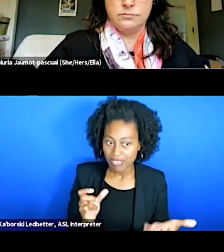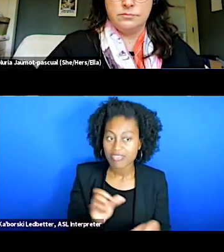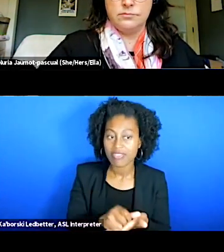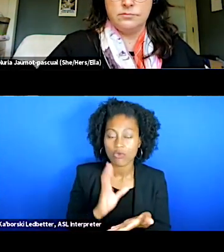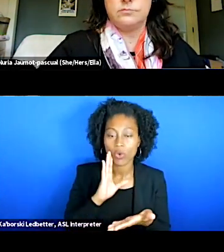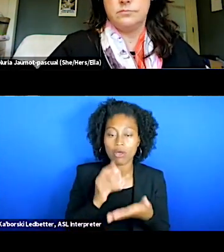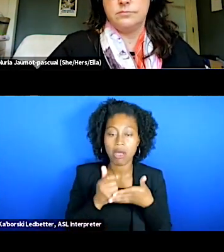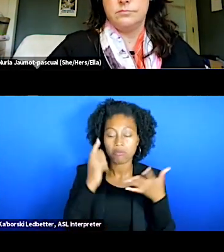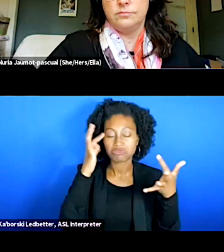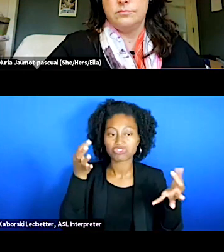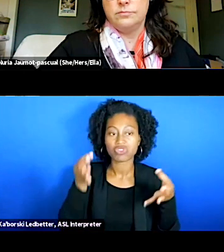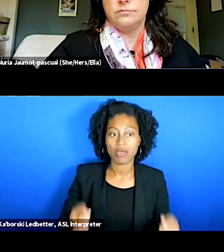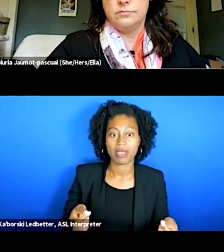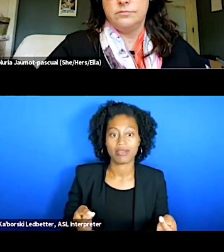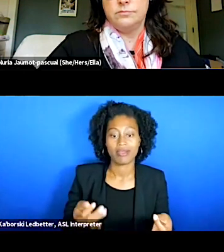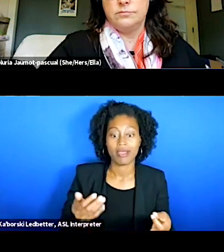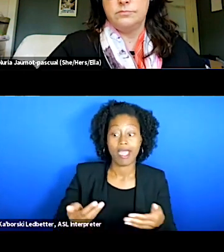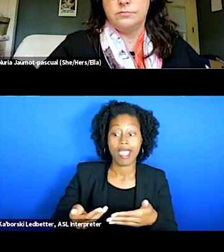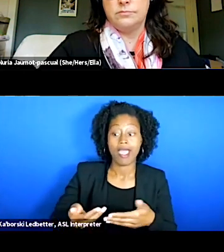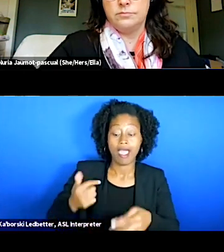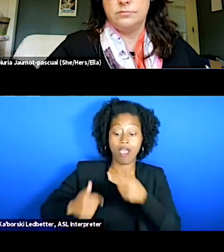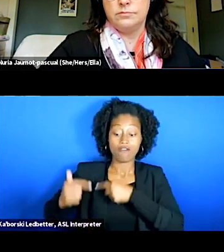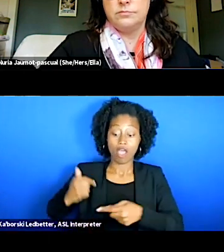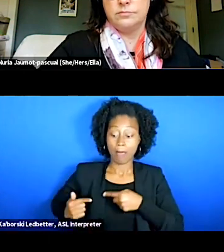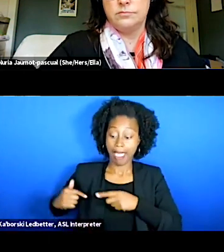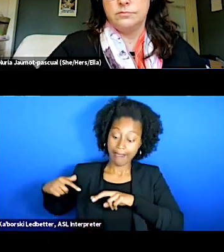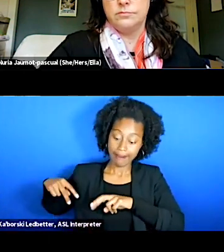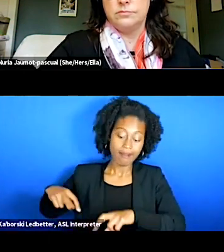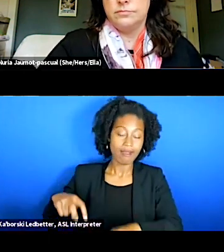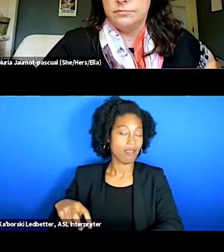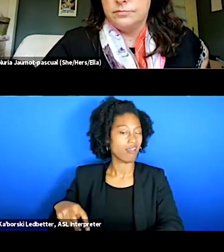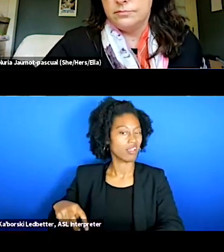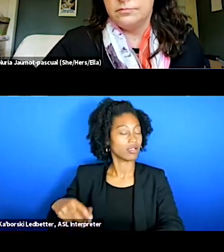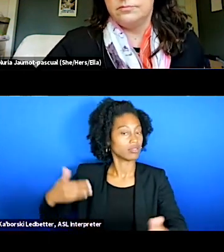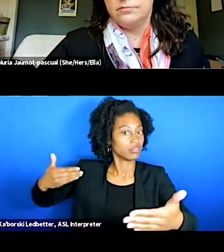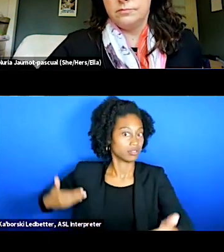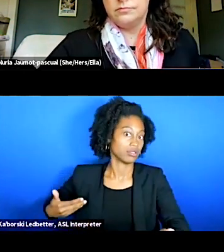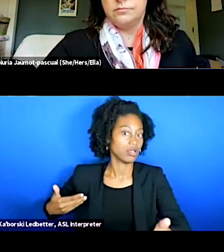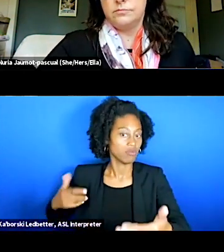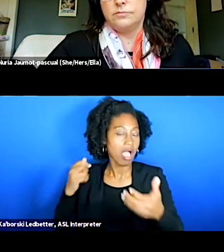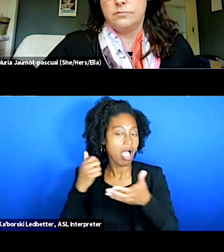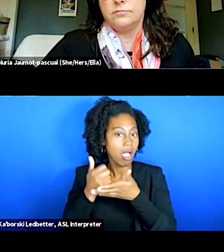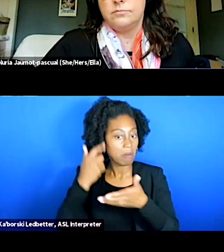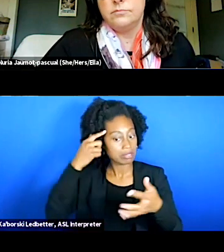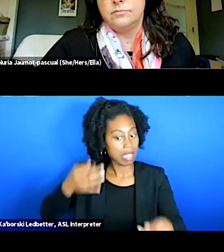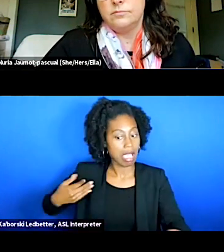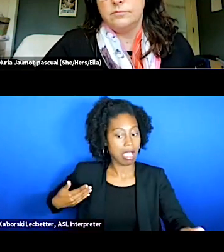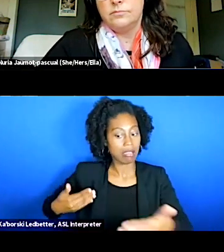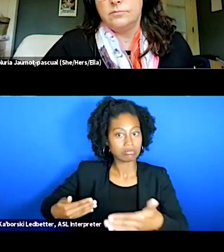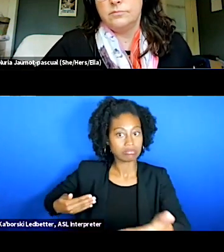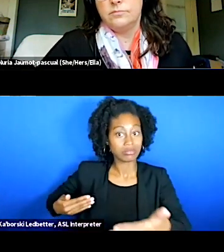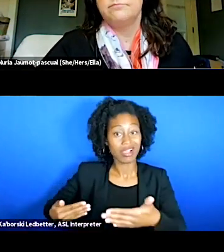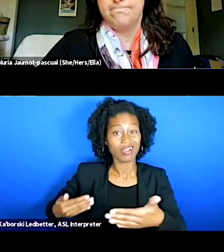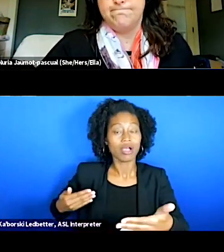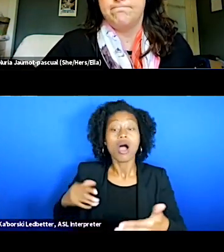how far you want to go back and how much you want to cover. Another very practical consideration is your budget,